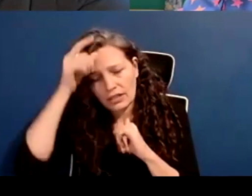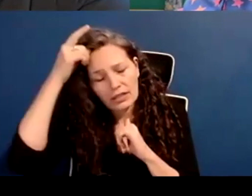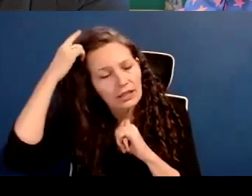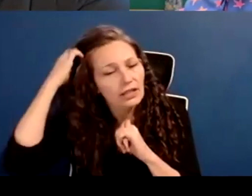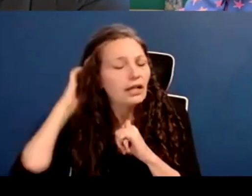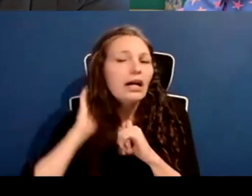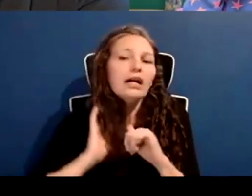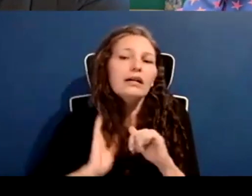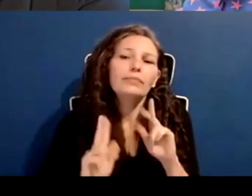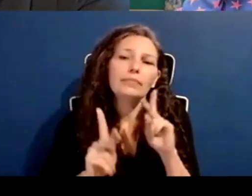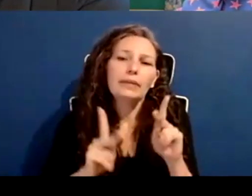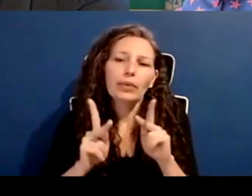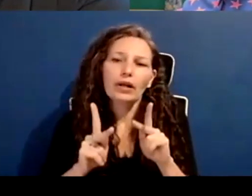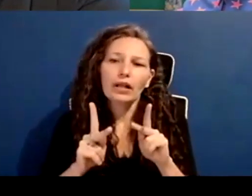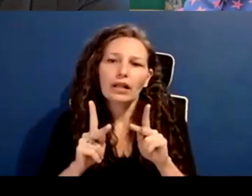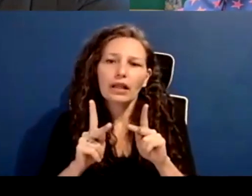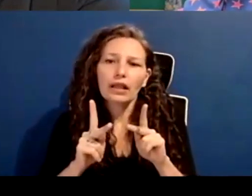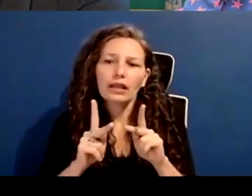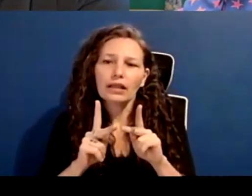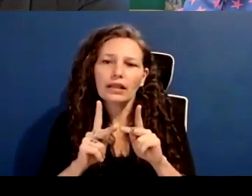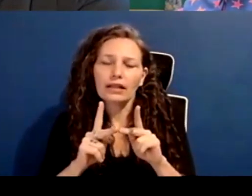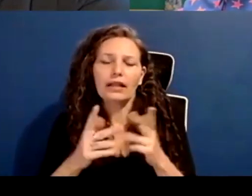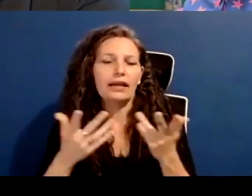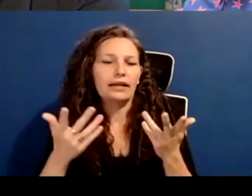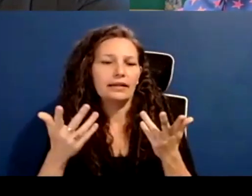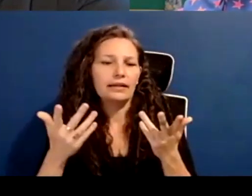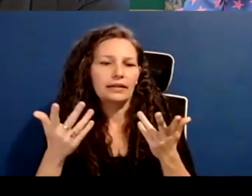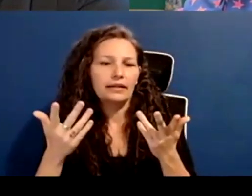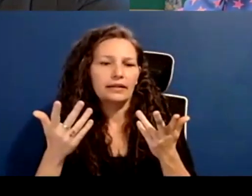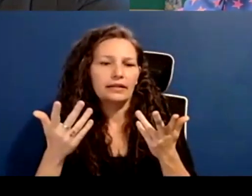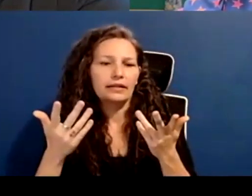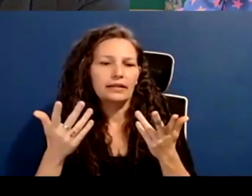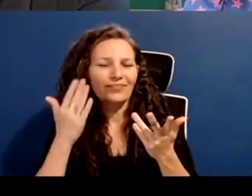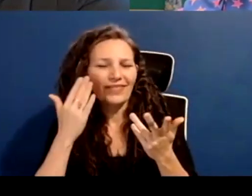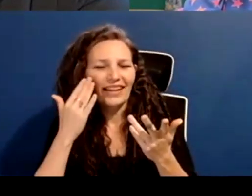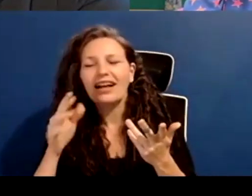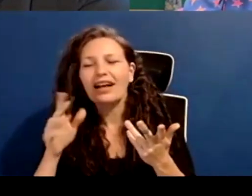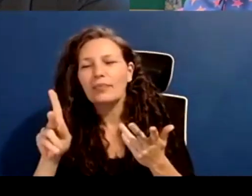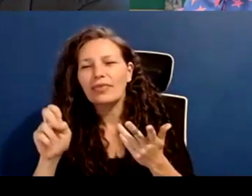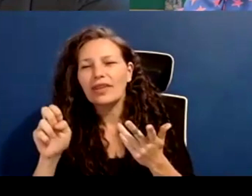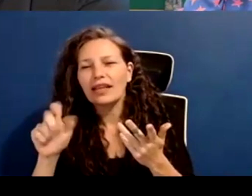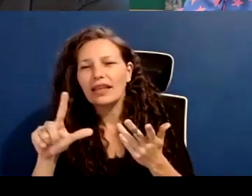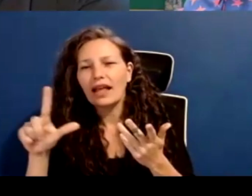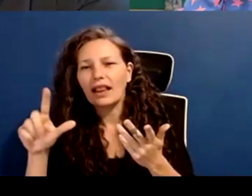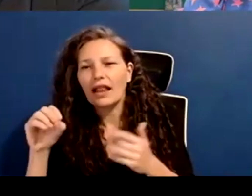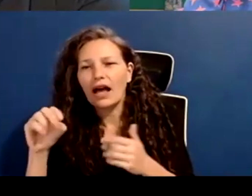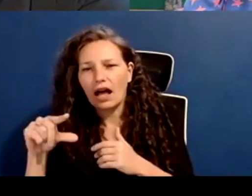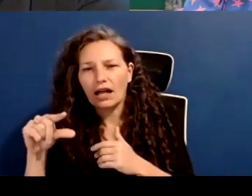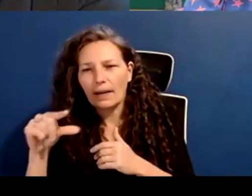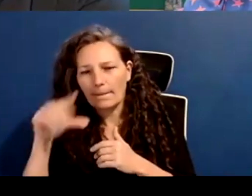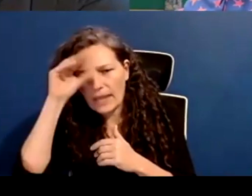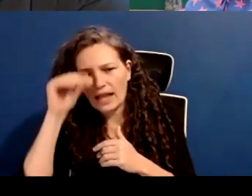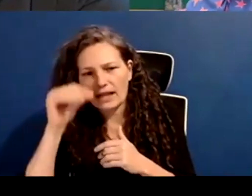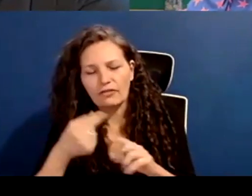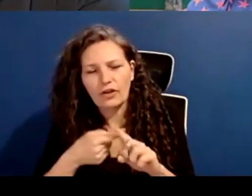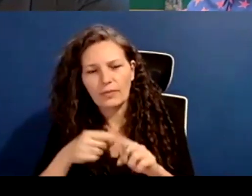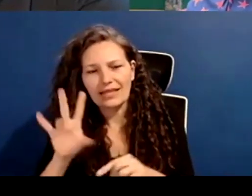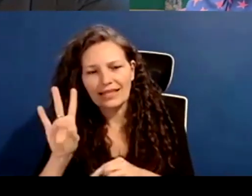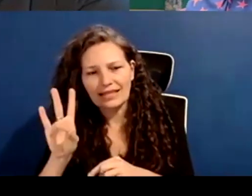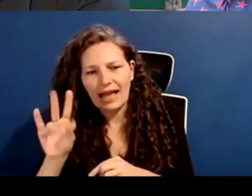and the Kellogg gentleman from the Seventh-day Adventist tradition